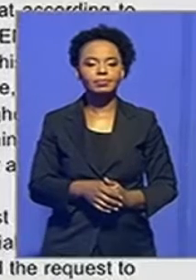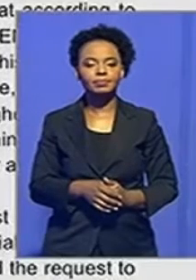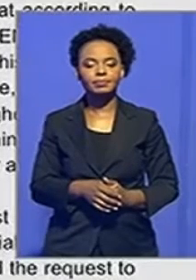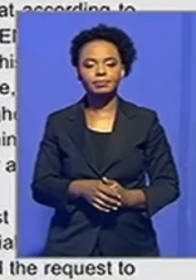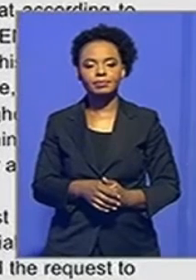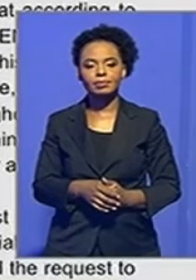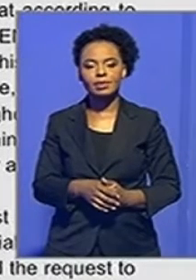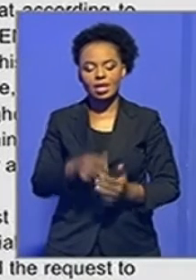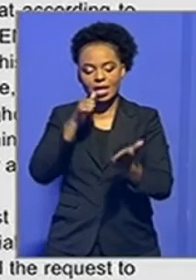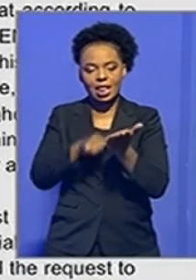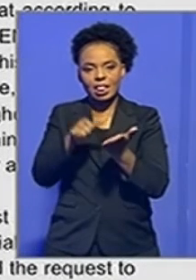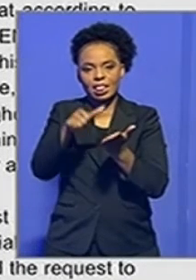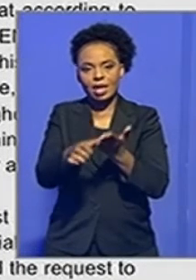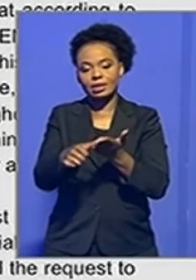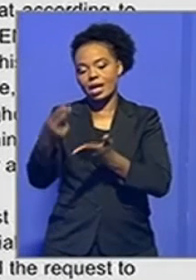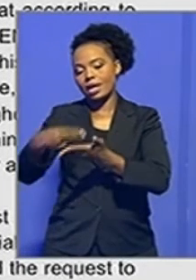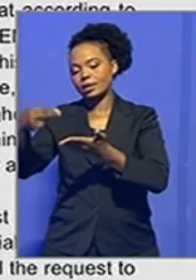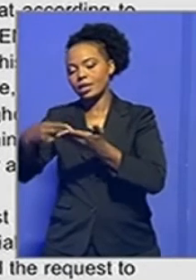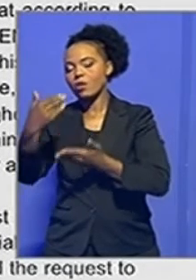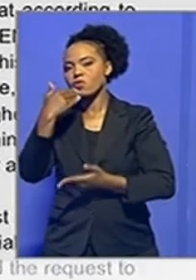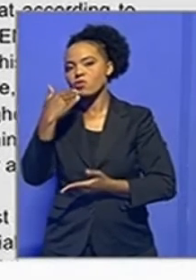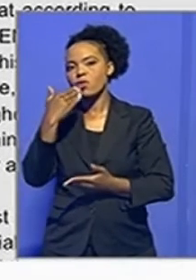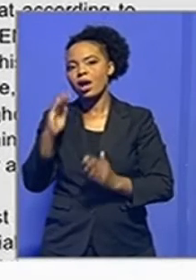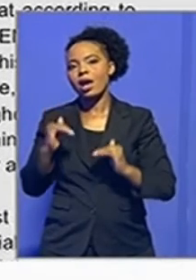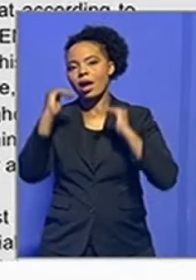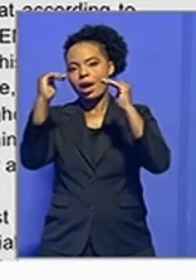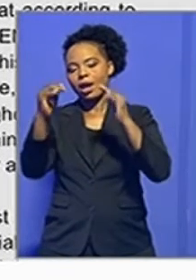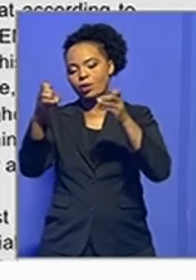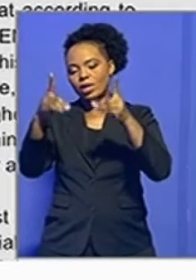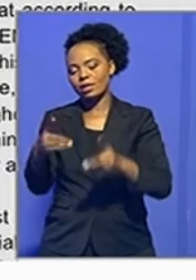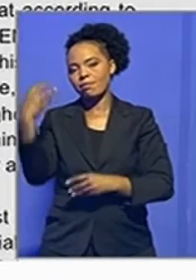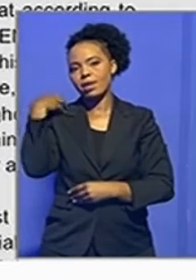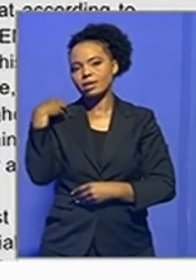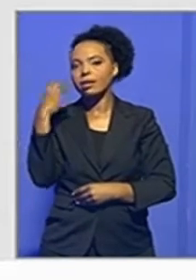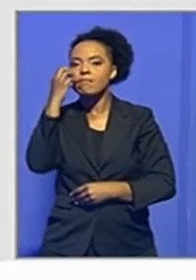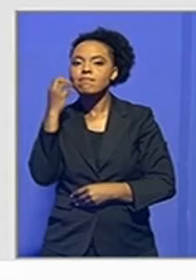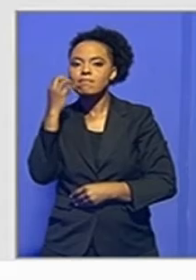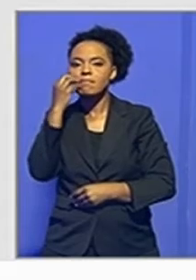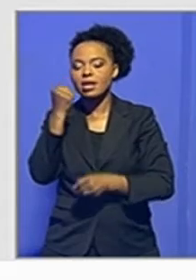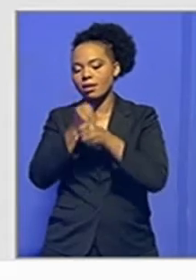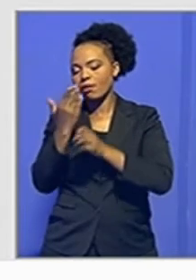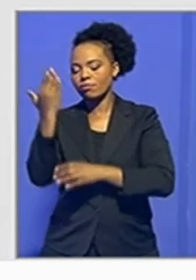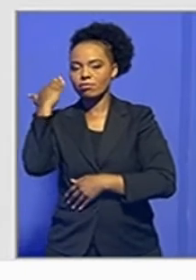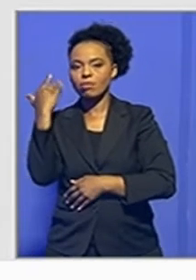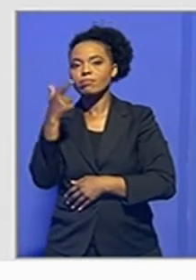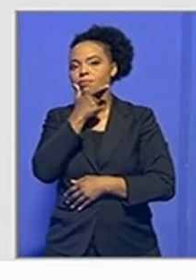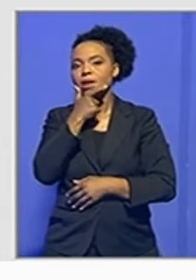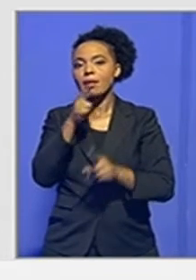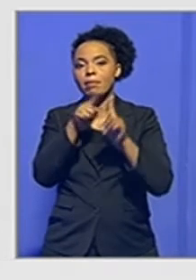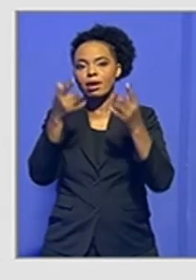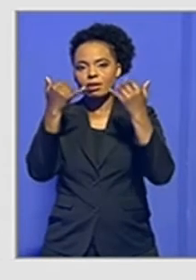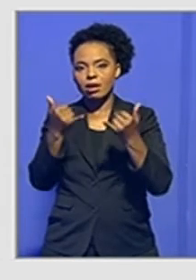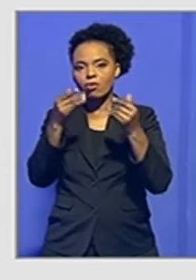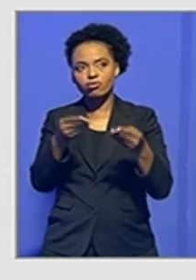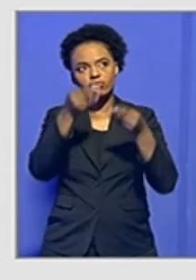Lekwalo leno le le saenweng ke Tona ya Lefapha la Thuto e Kgolwane ka Sedimonthole wa ngwaga o fetileng le sutlhiseditswe ko maphateng a mekgatlho